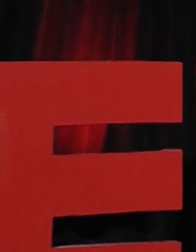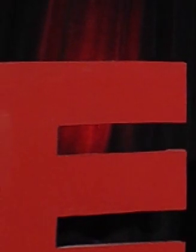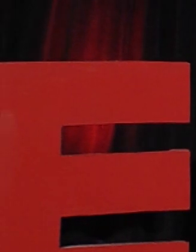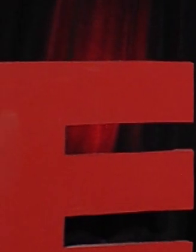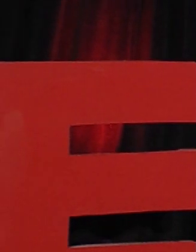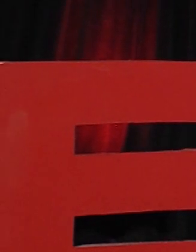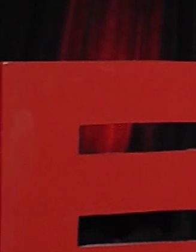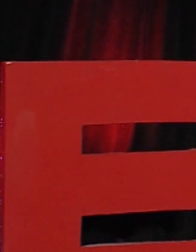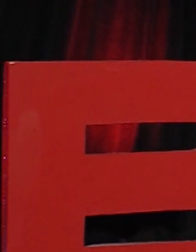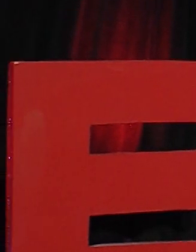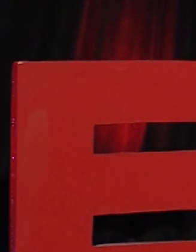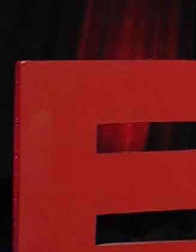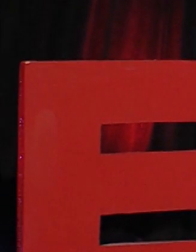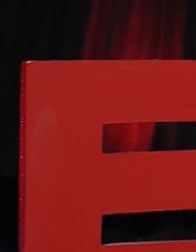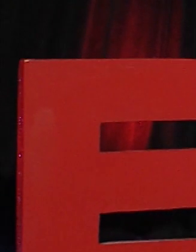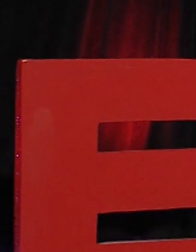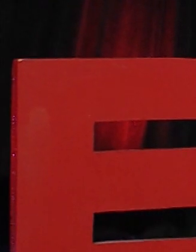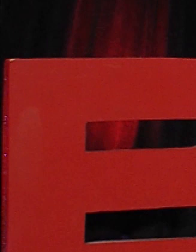because of American Sign Language.